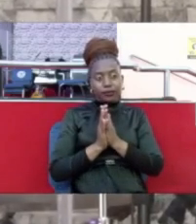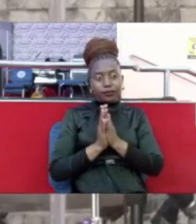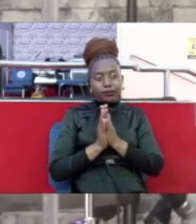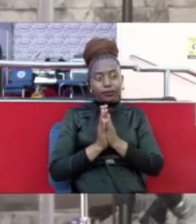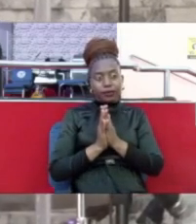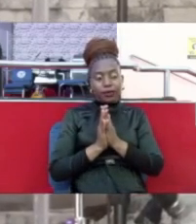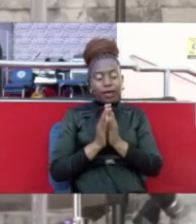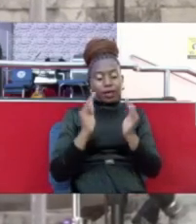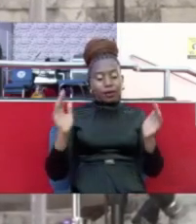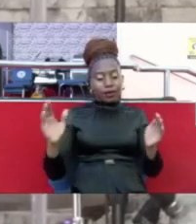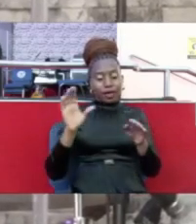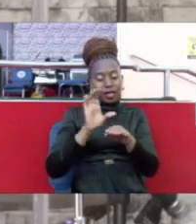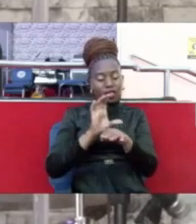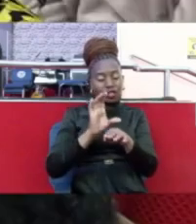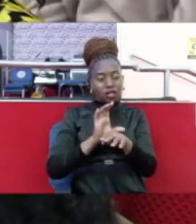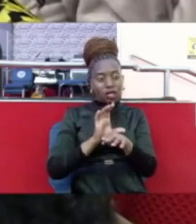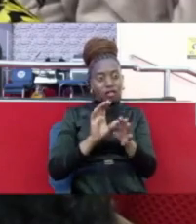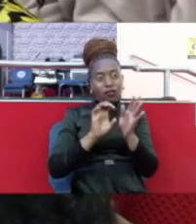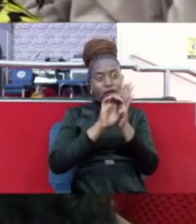like the church at Ephesus